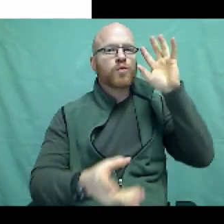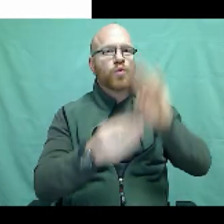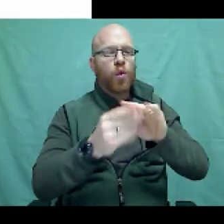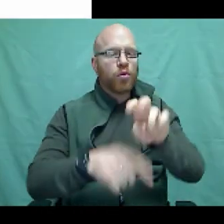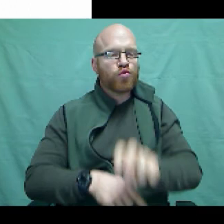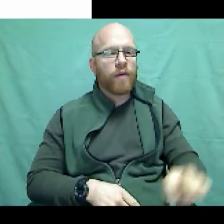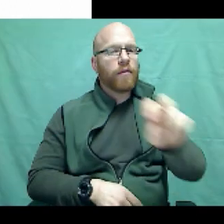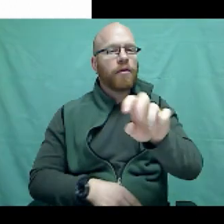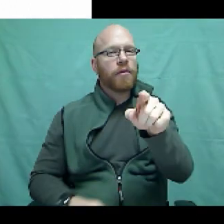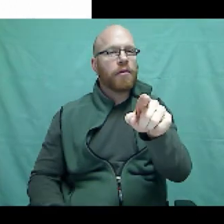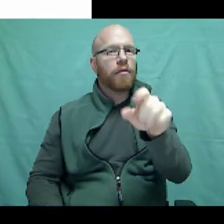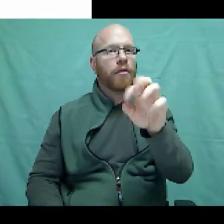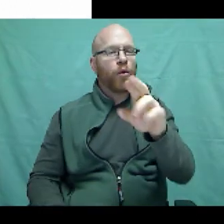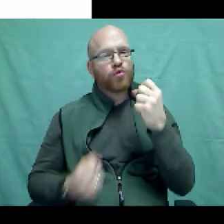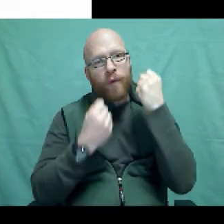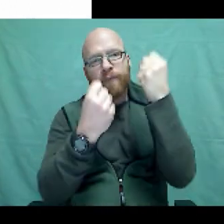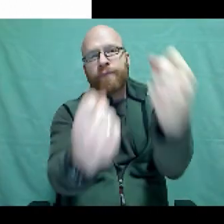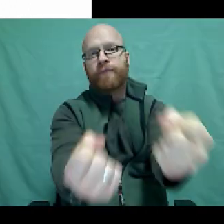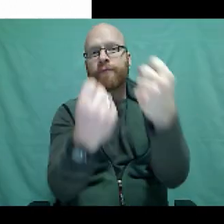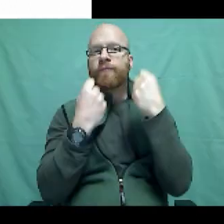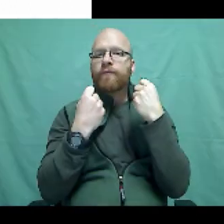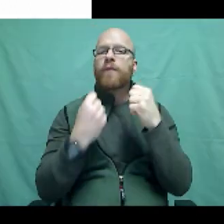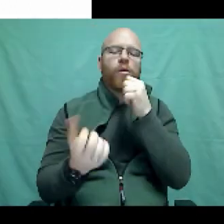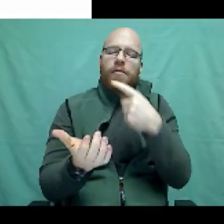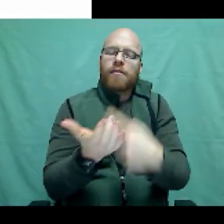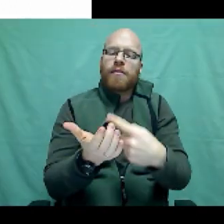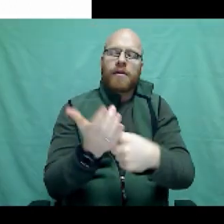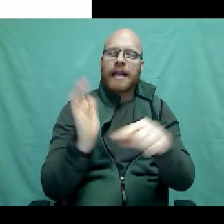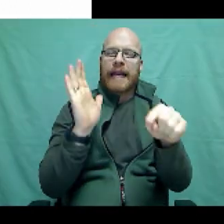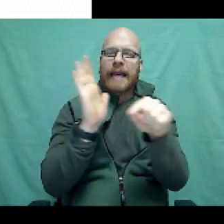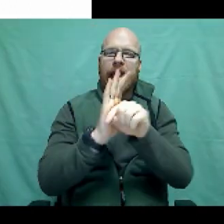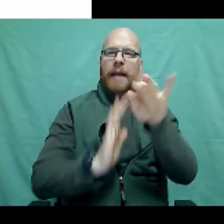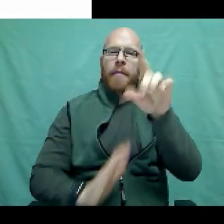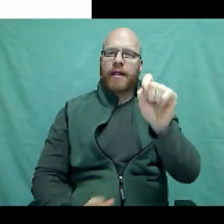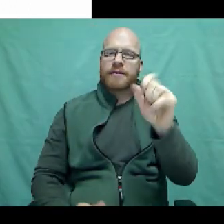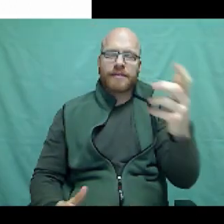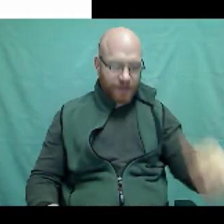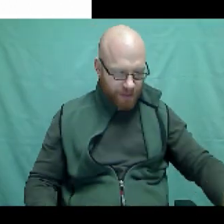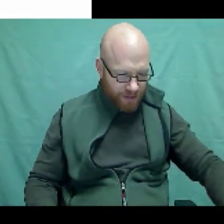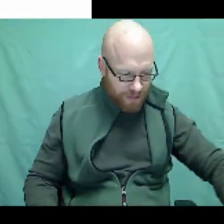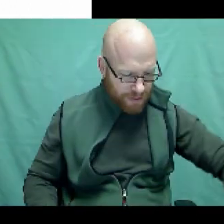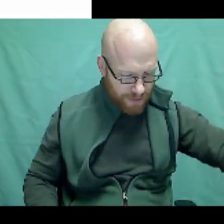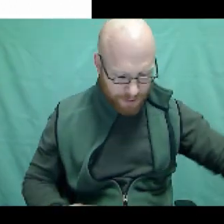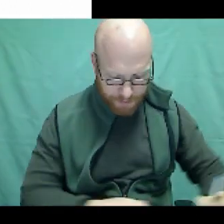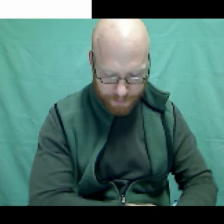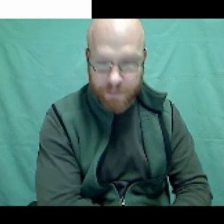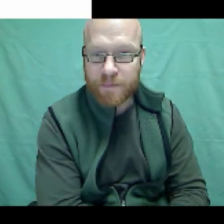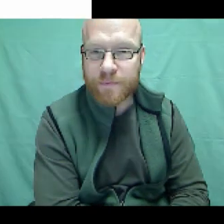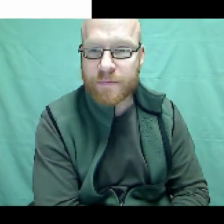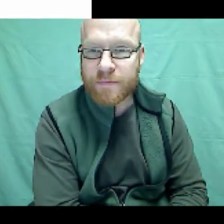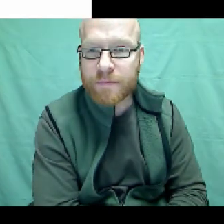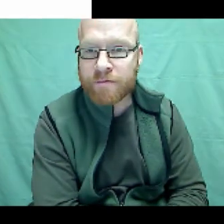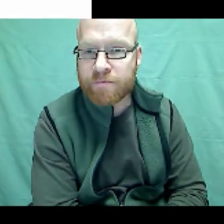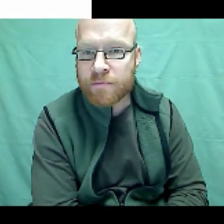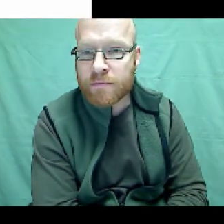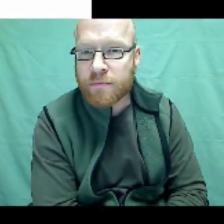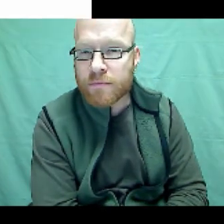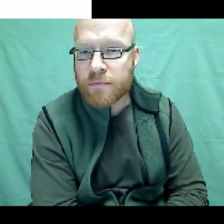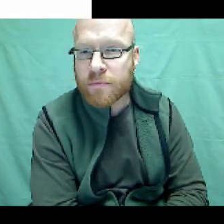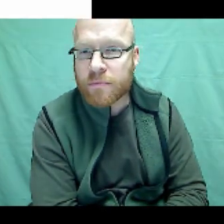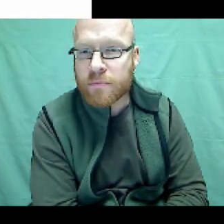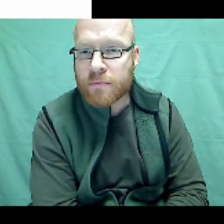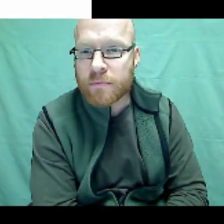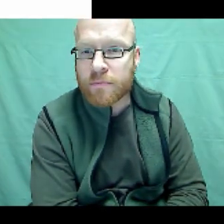traveling. So driving back and forth, flying back and forth, or whatnot. We don't use negative in that term.